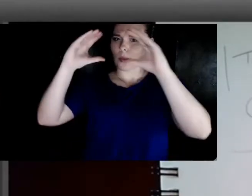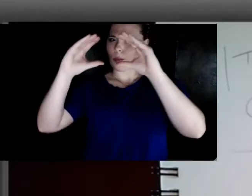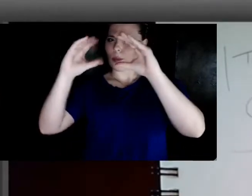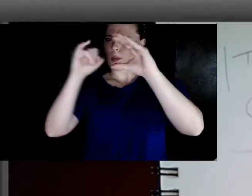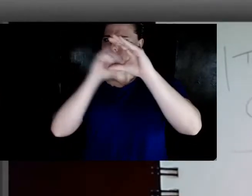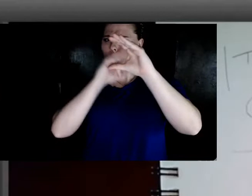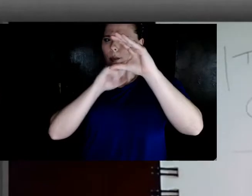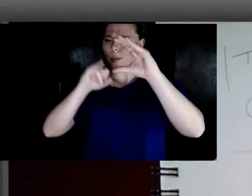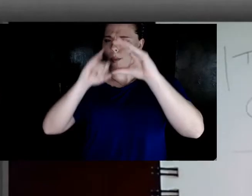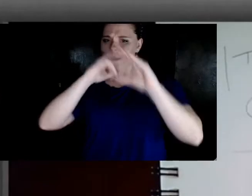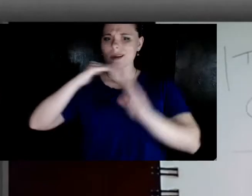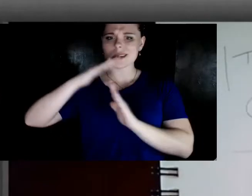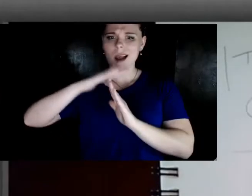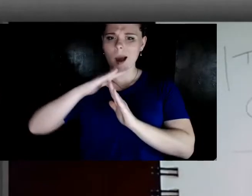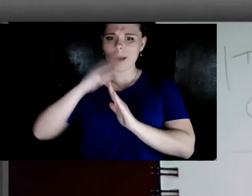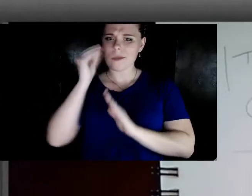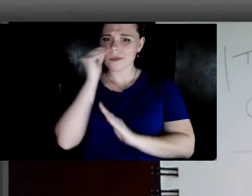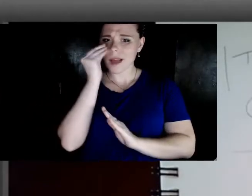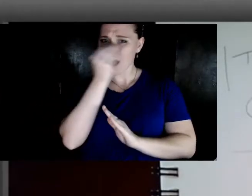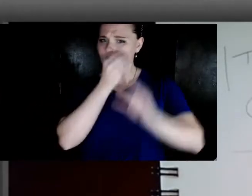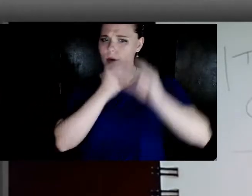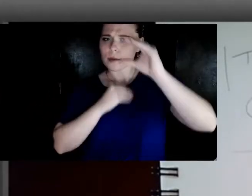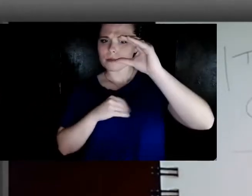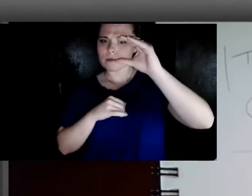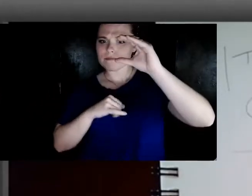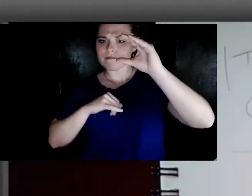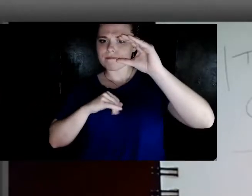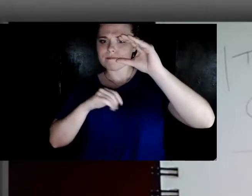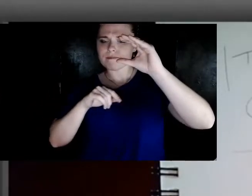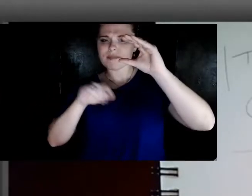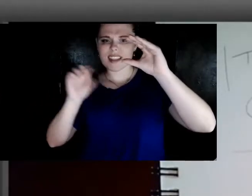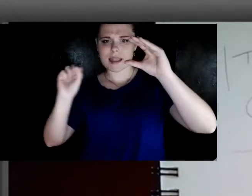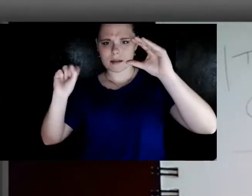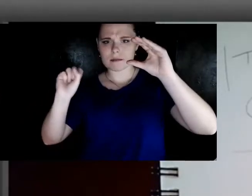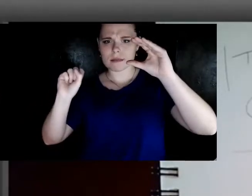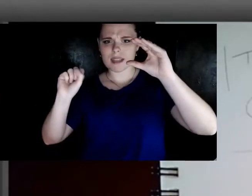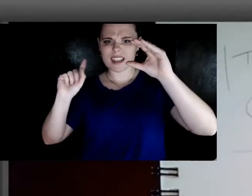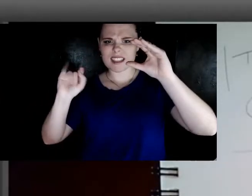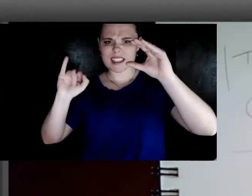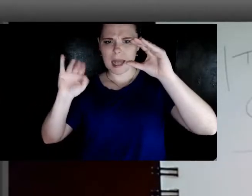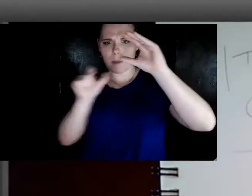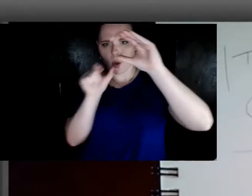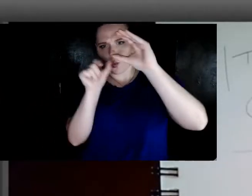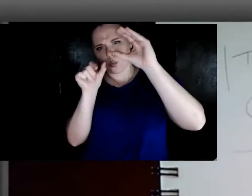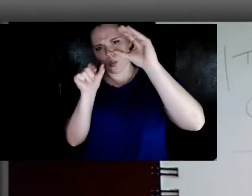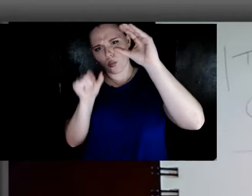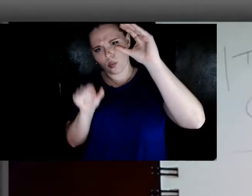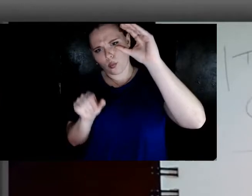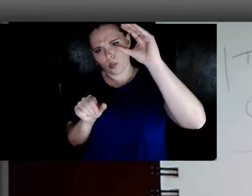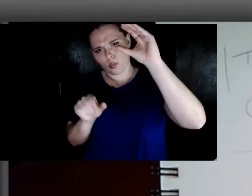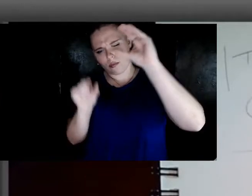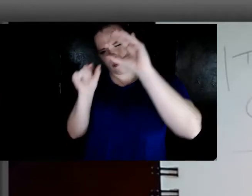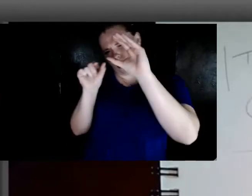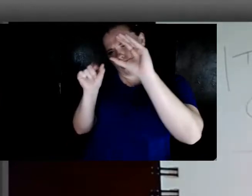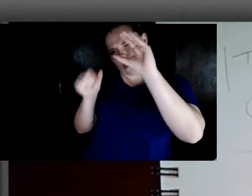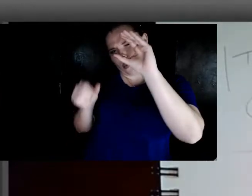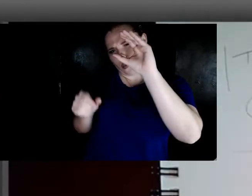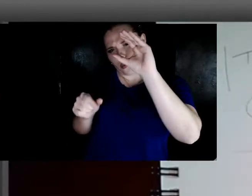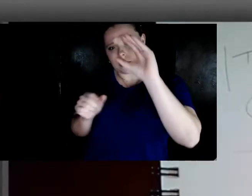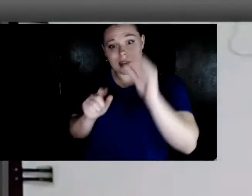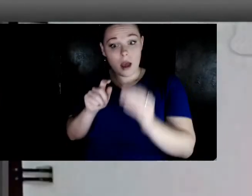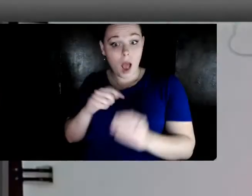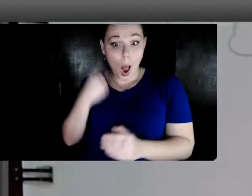of the flower, and then the stem that comes down is kind of a curve. Now it's not going to